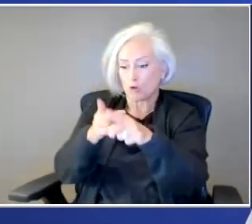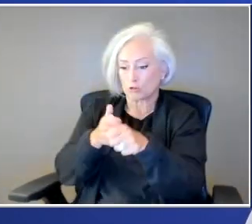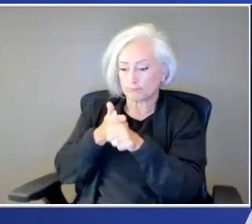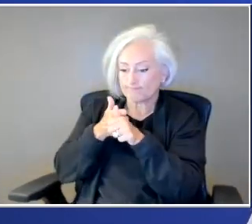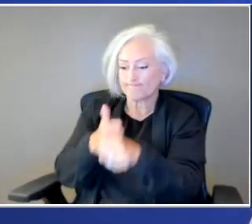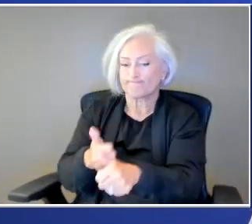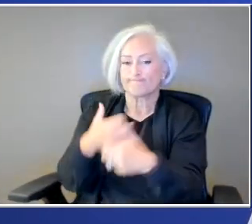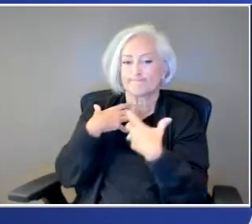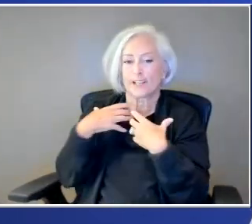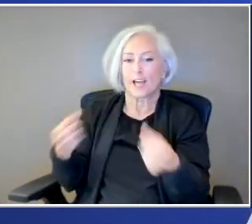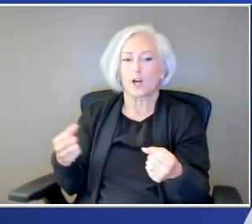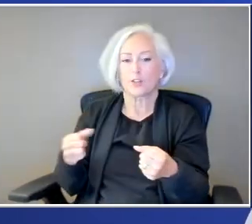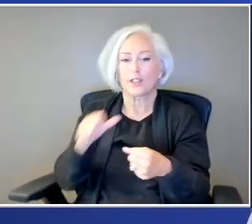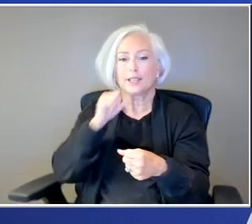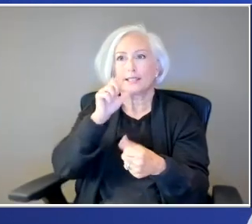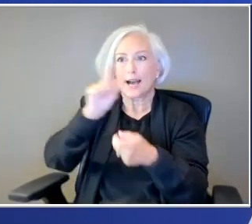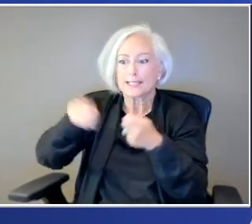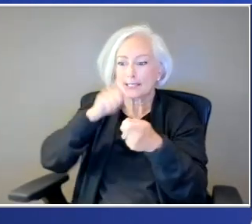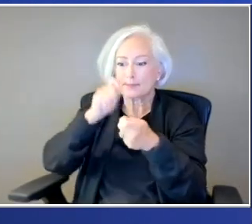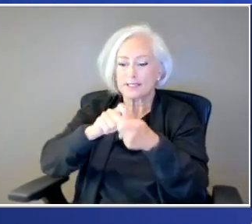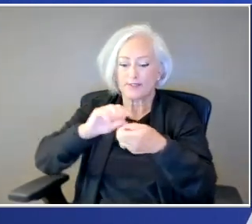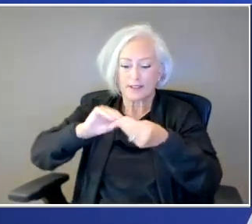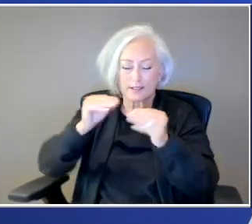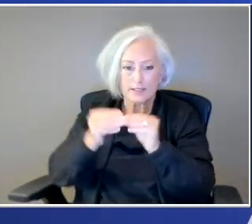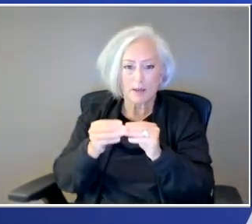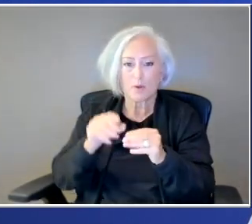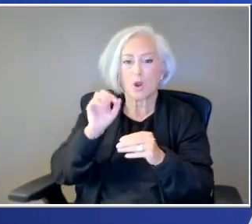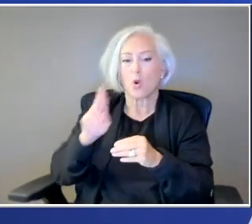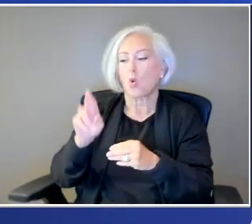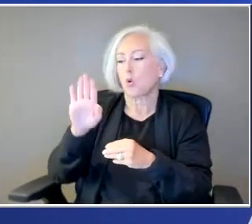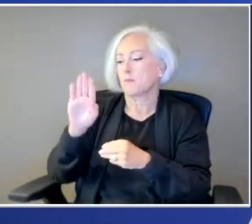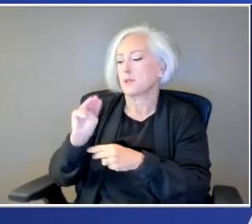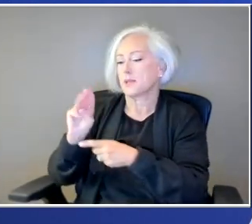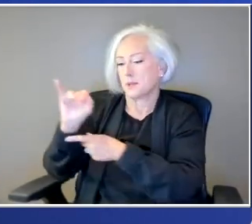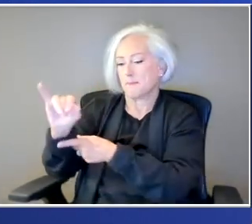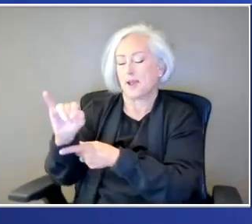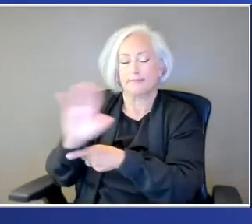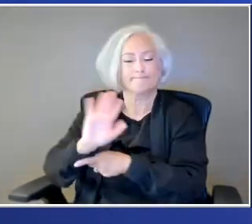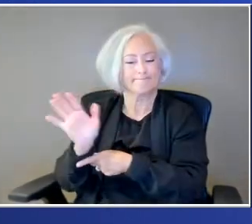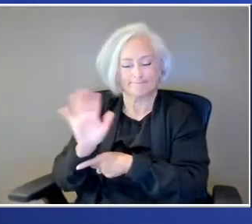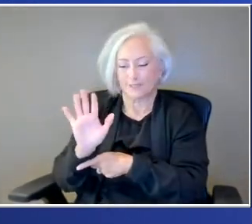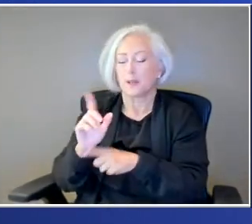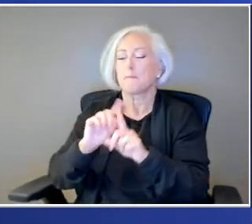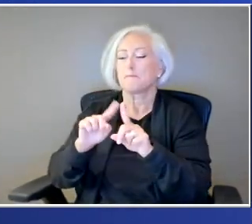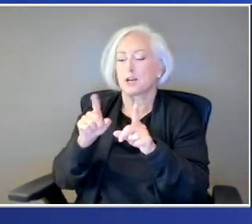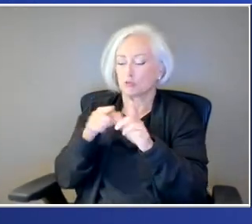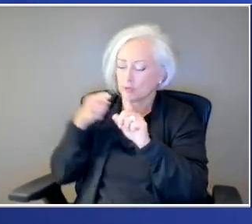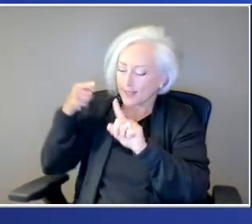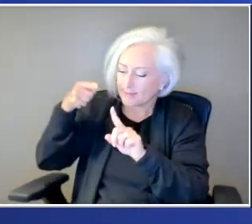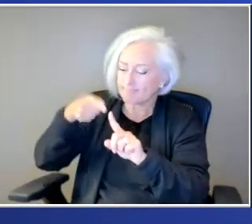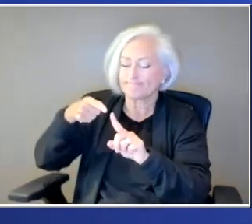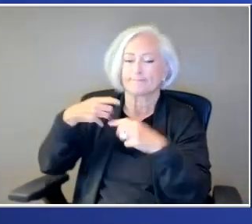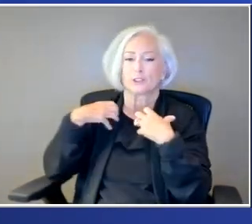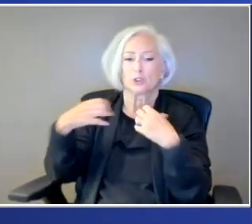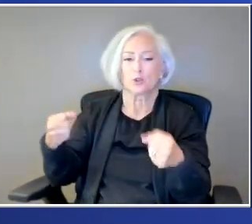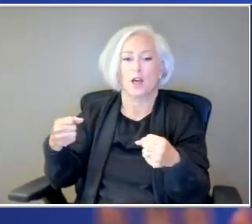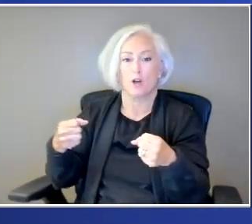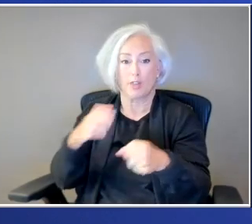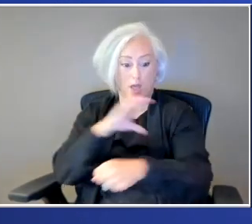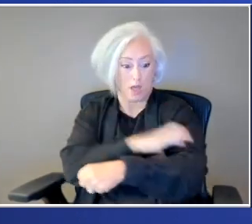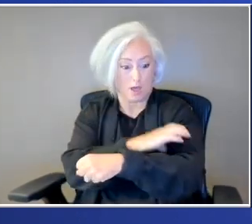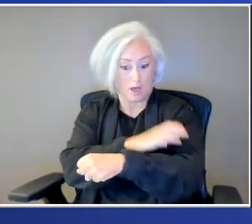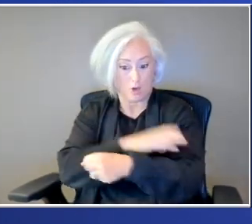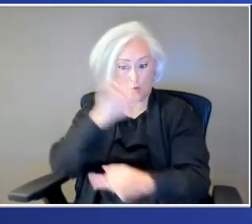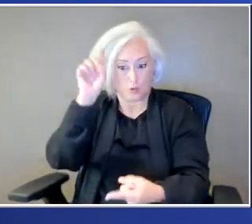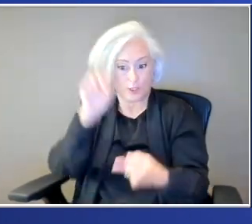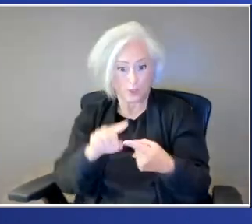a specific number or specific BMI, but more health goals. can we help you with your blood pressure by lowering your weight,